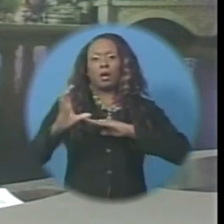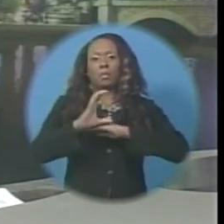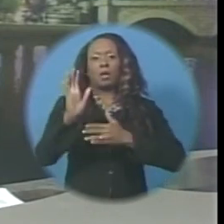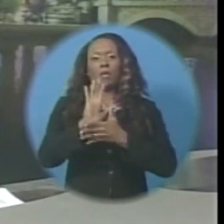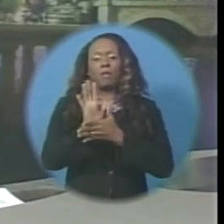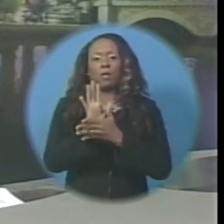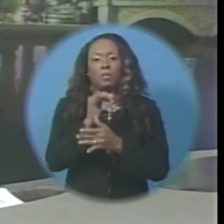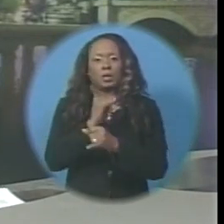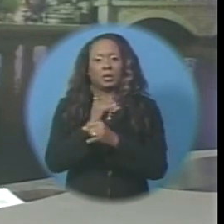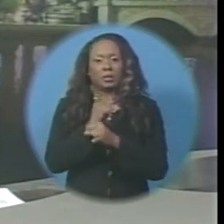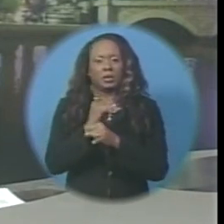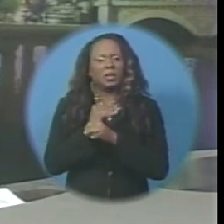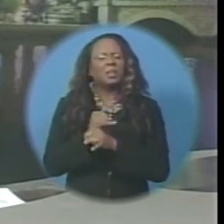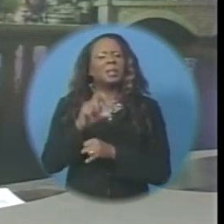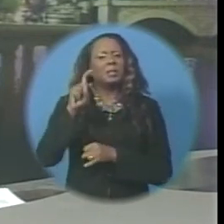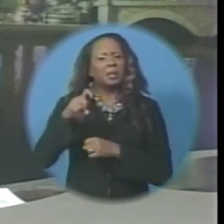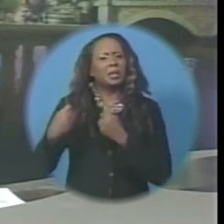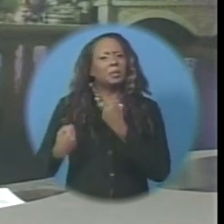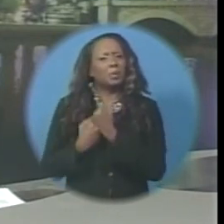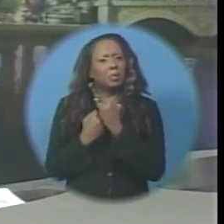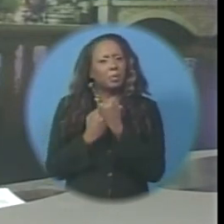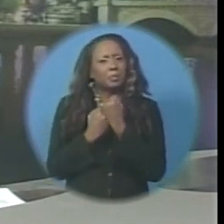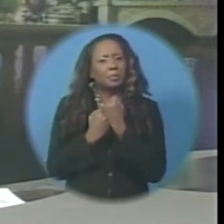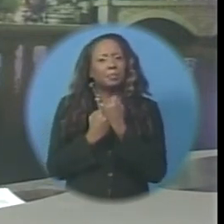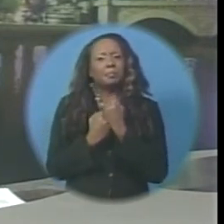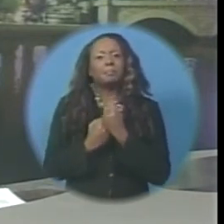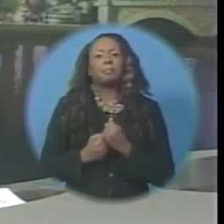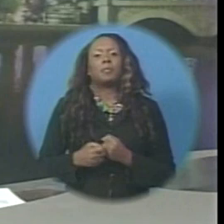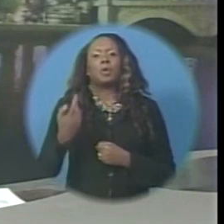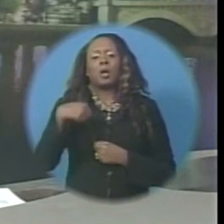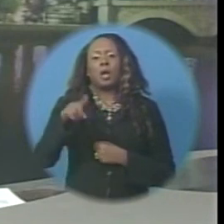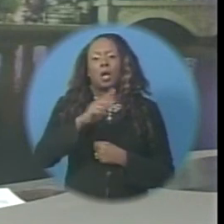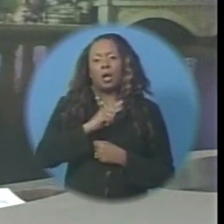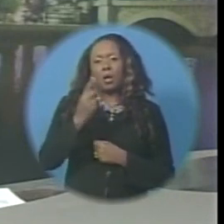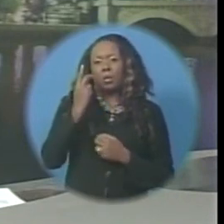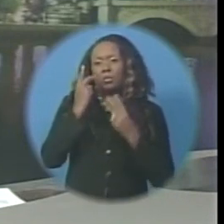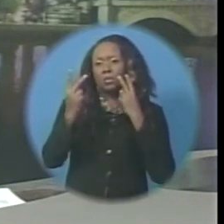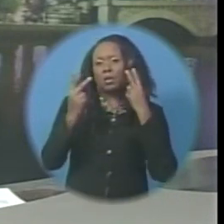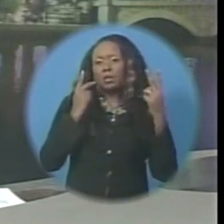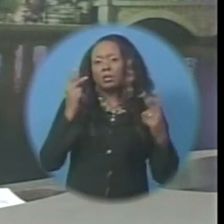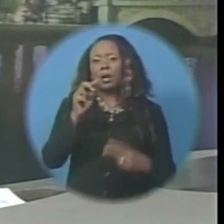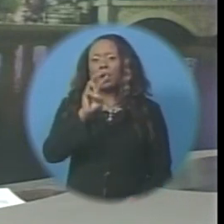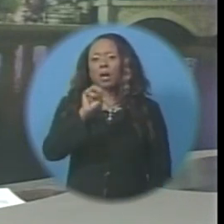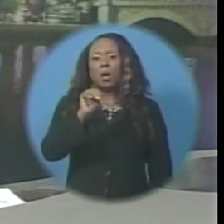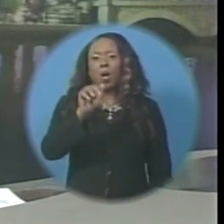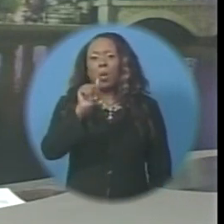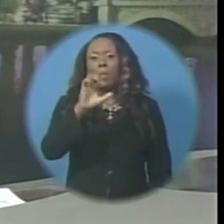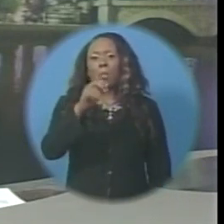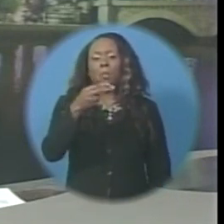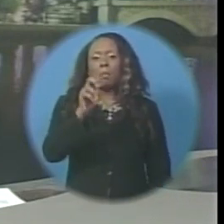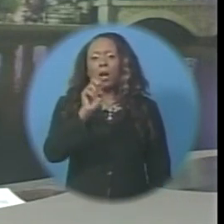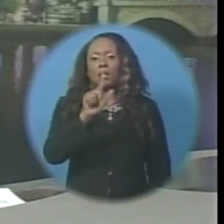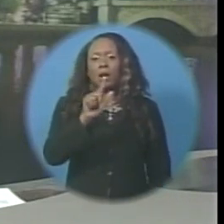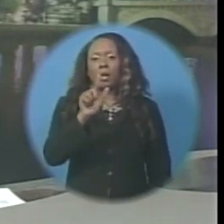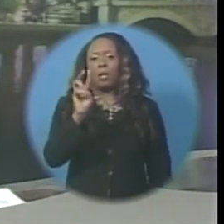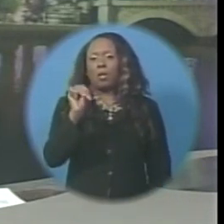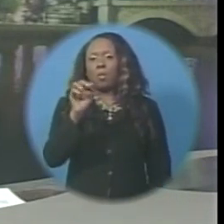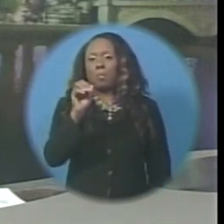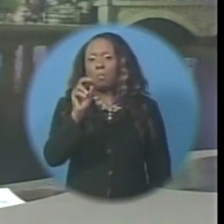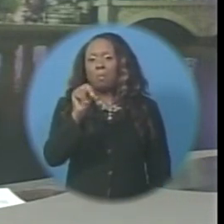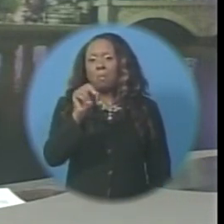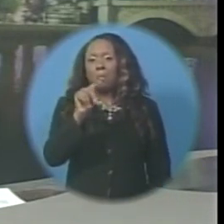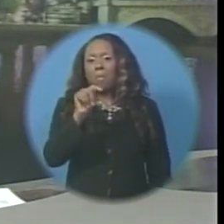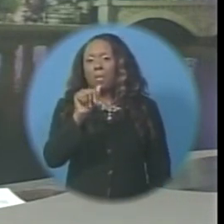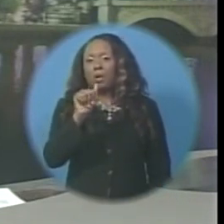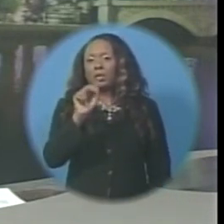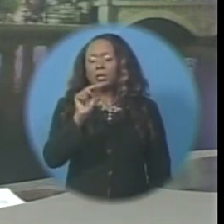Caribbean film industry, and it needs to be supported. Lisa Broom tells us that soca superstar turned actor Machel Montano